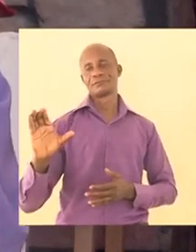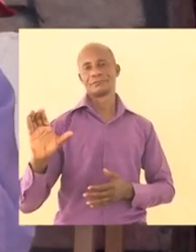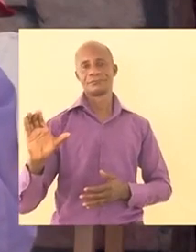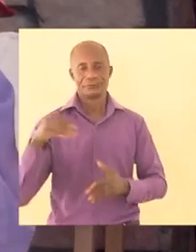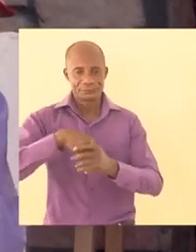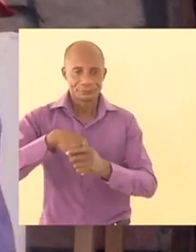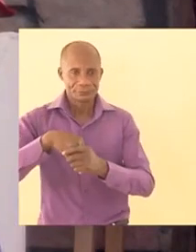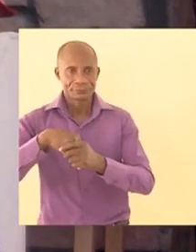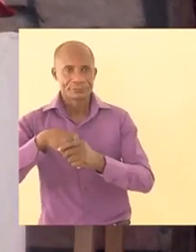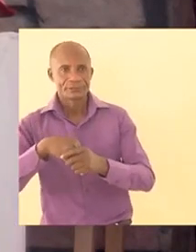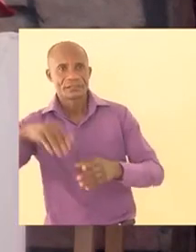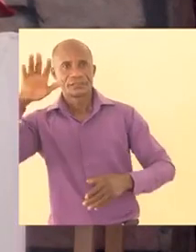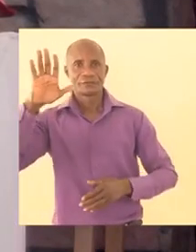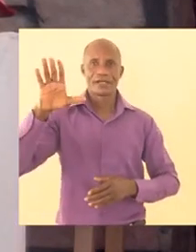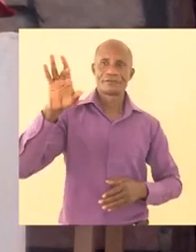In